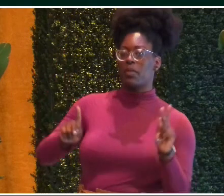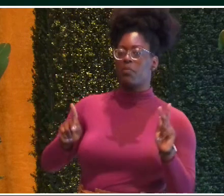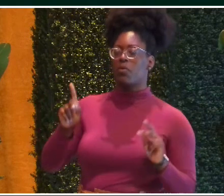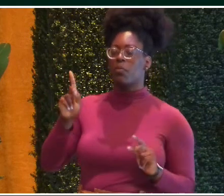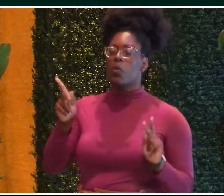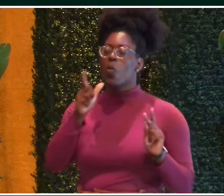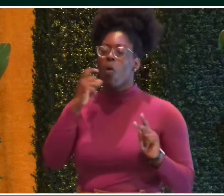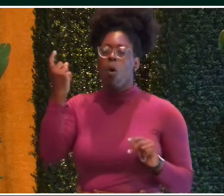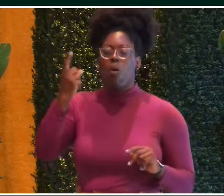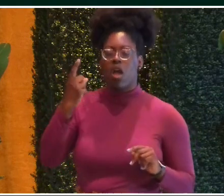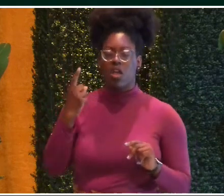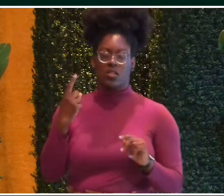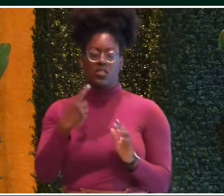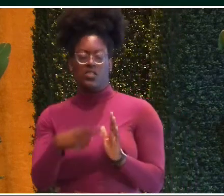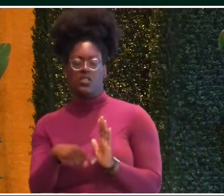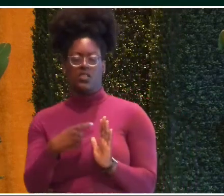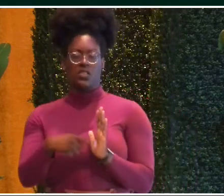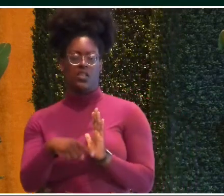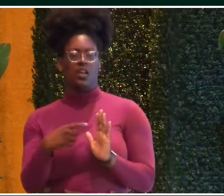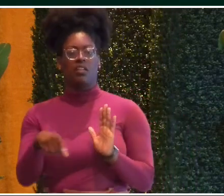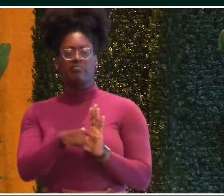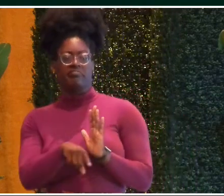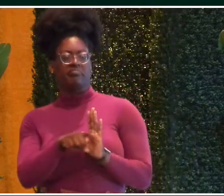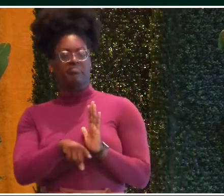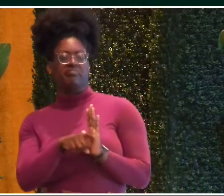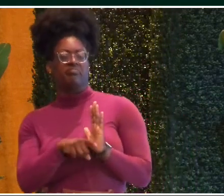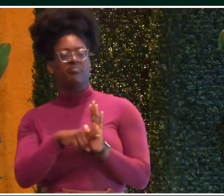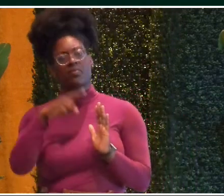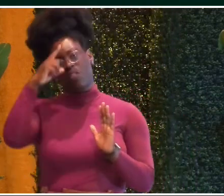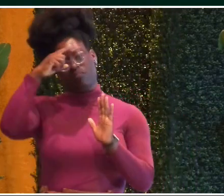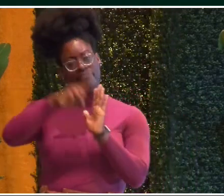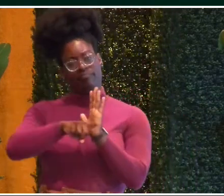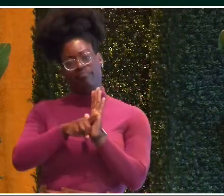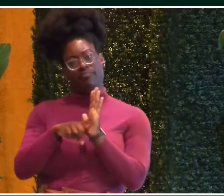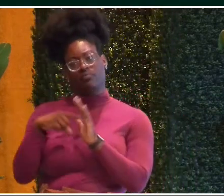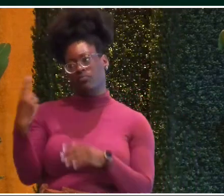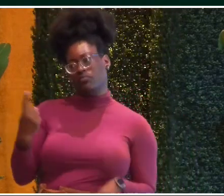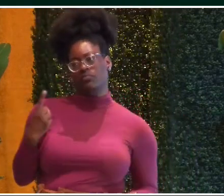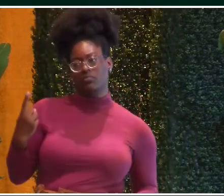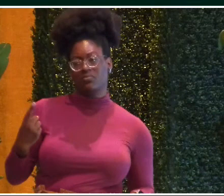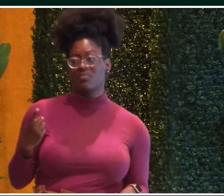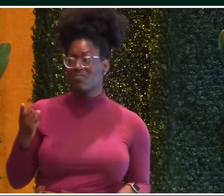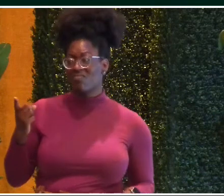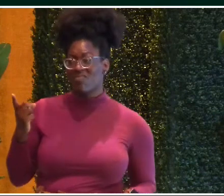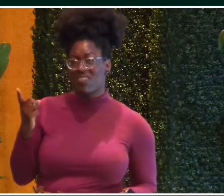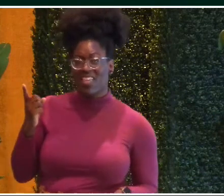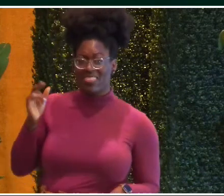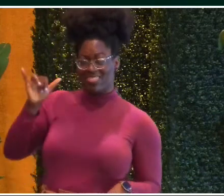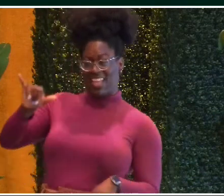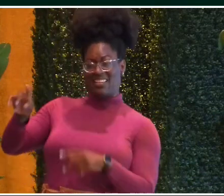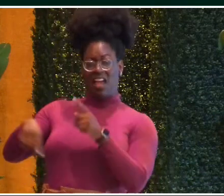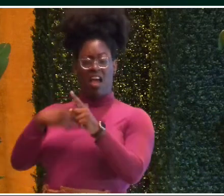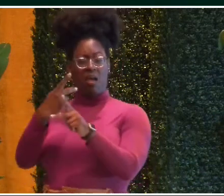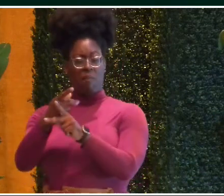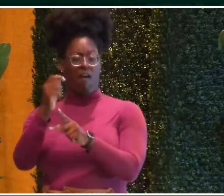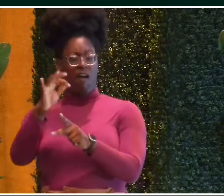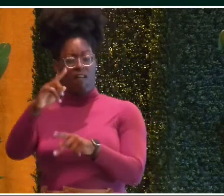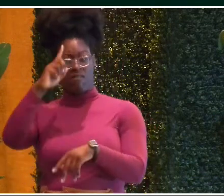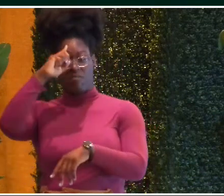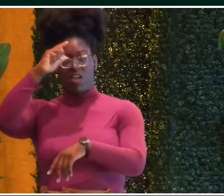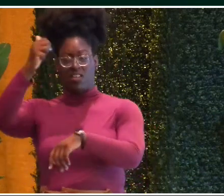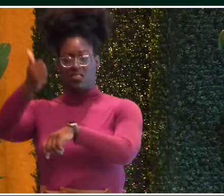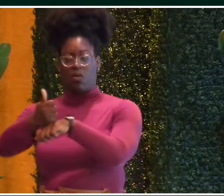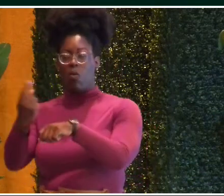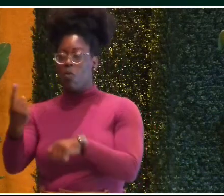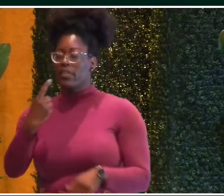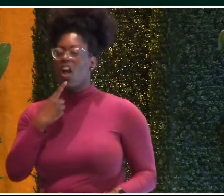people. Because cynical people are people who get off in some ways of saying that nothing will